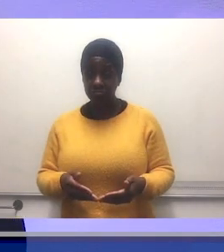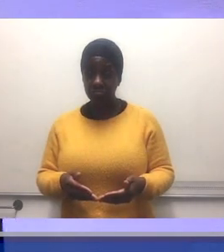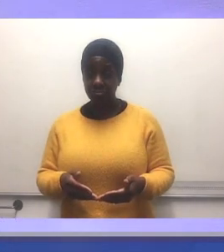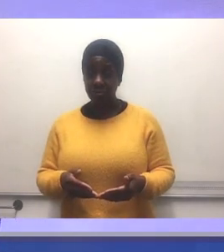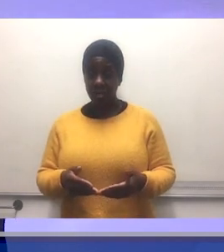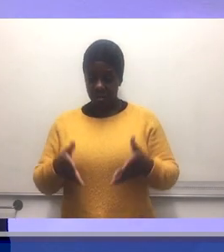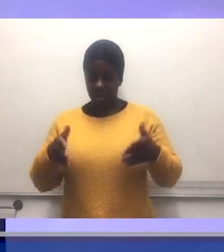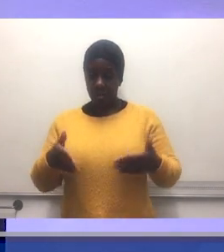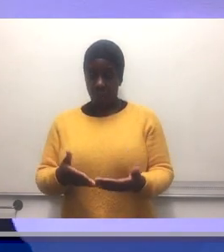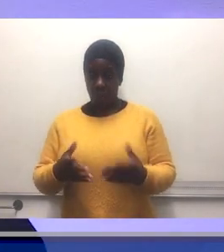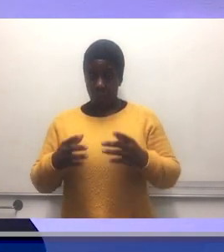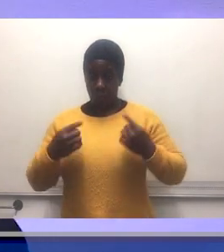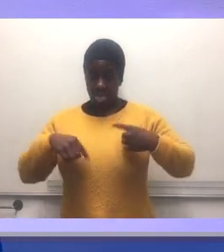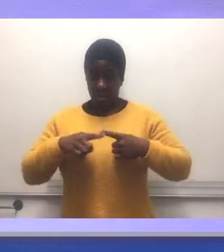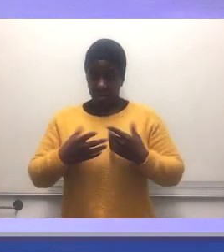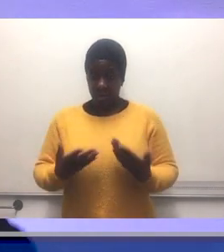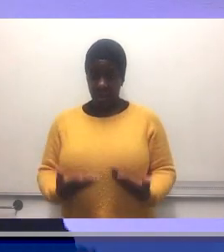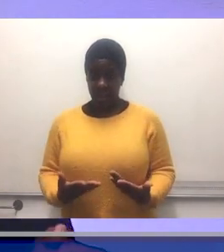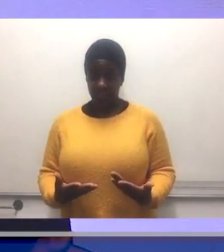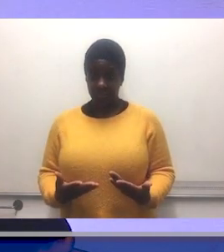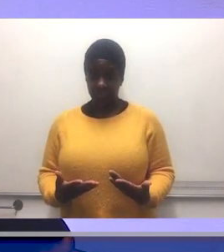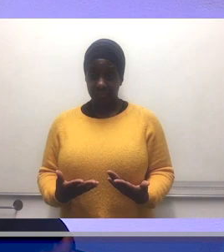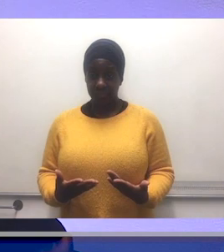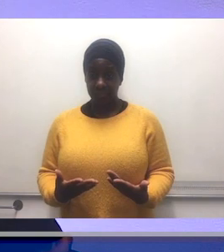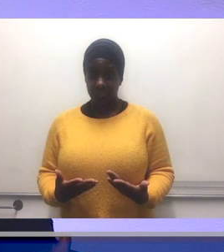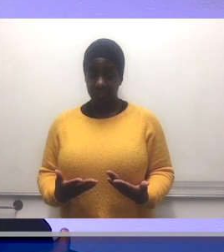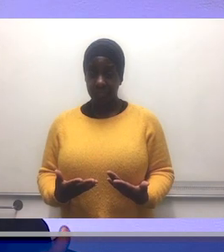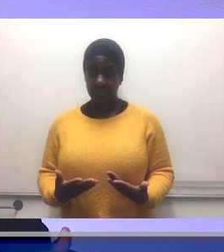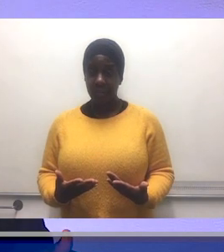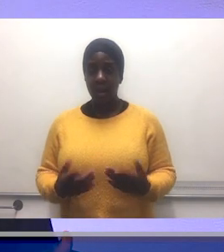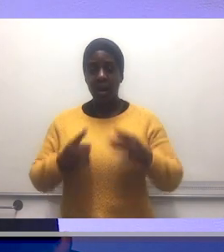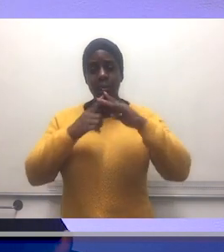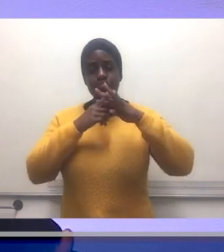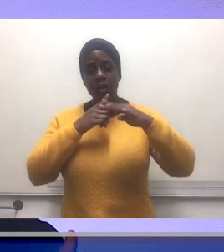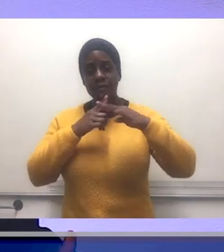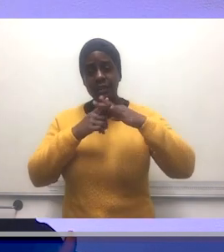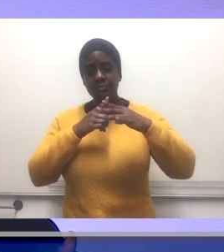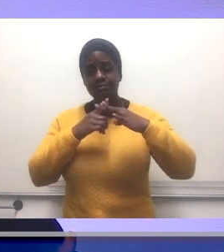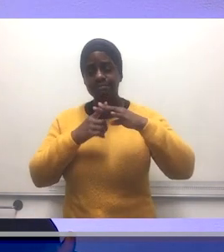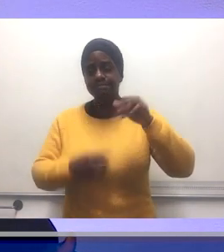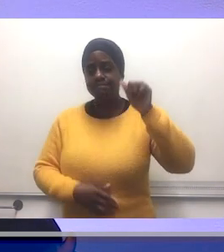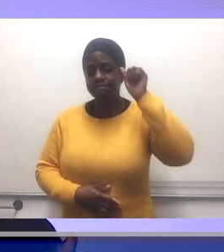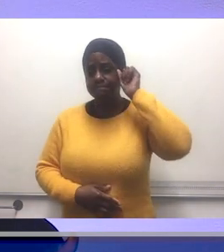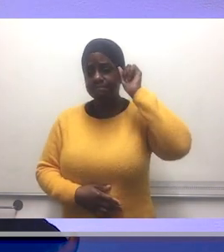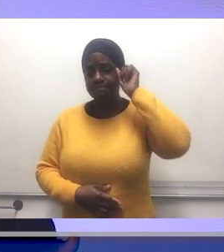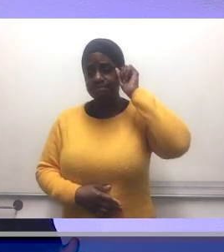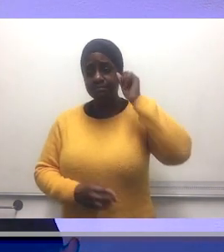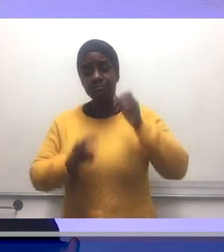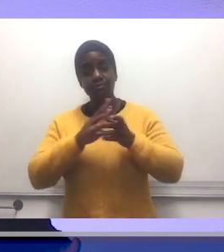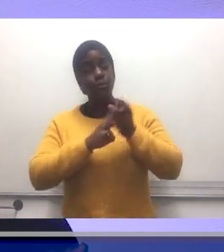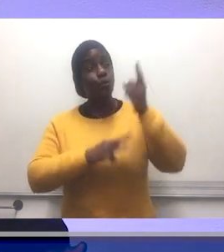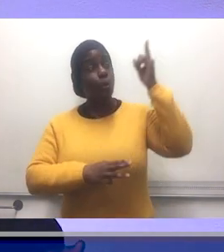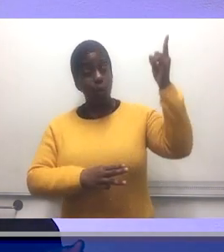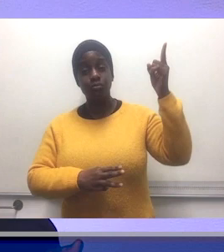is with us today. Being therefore a prophet, and knowing that God had sworn